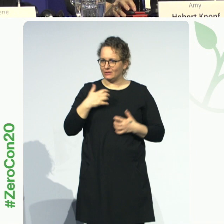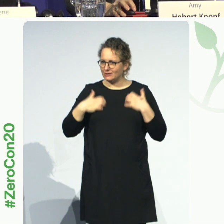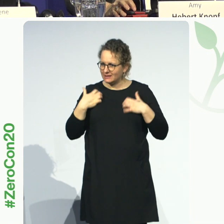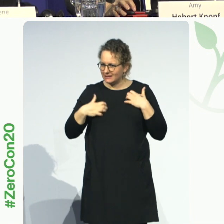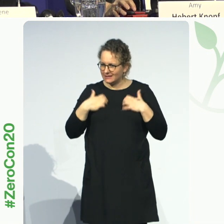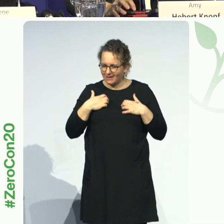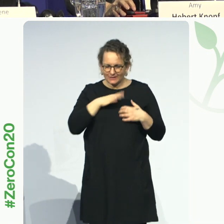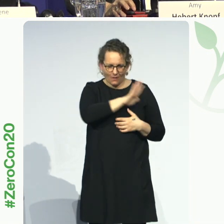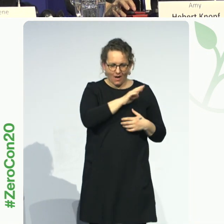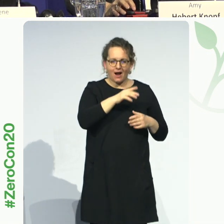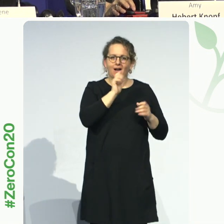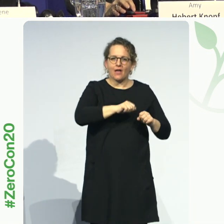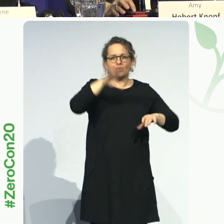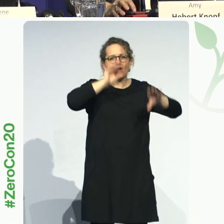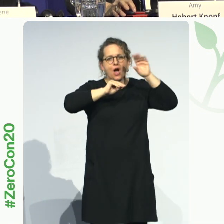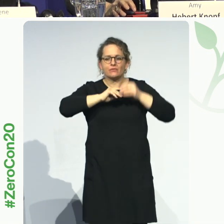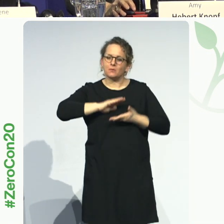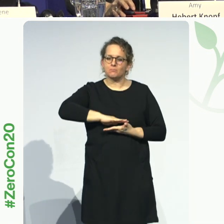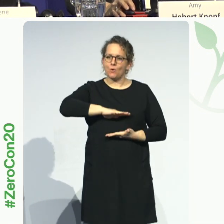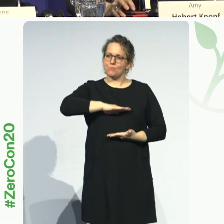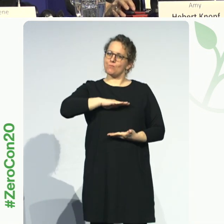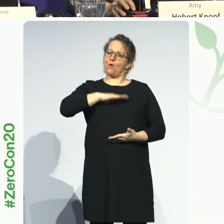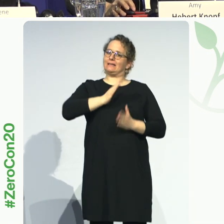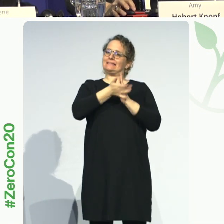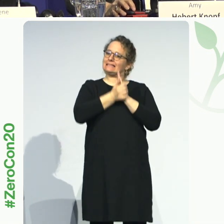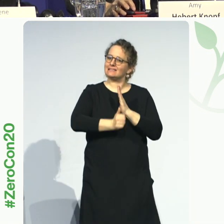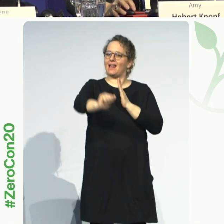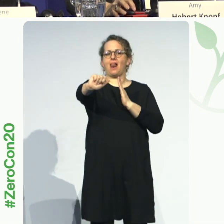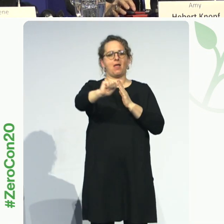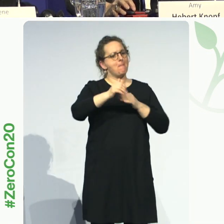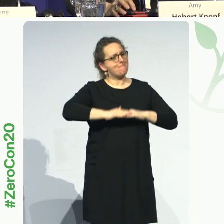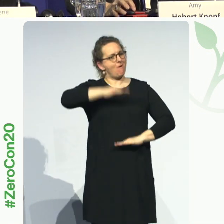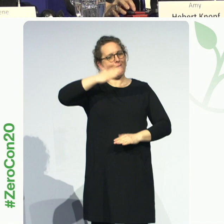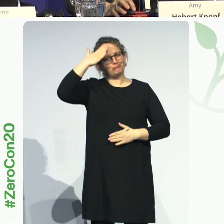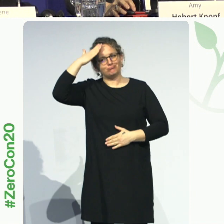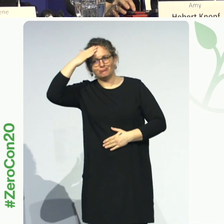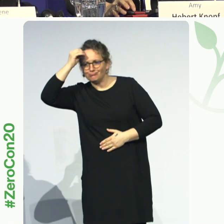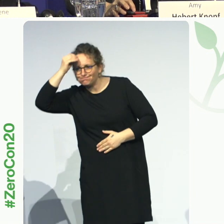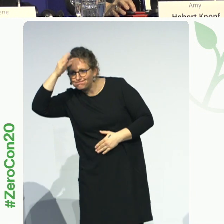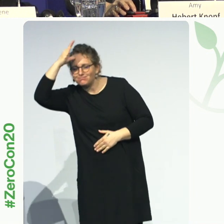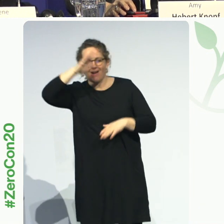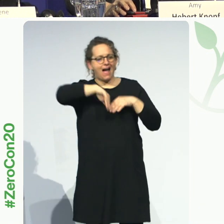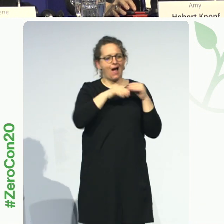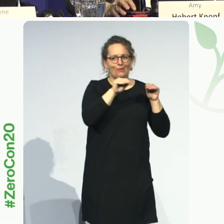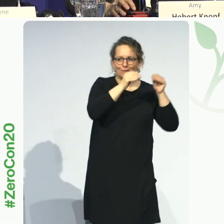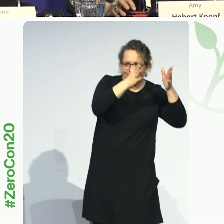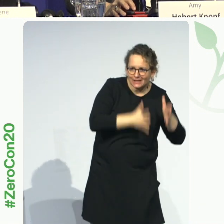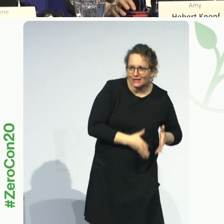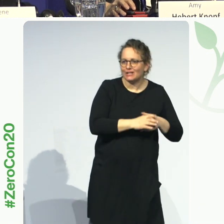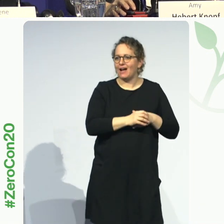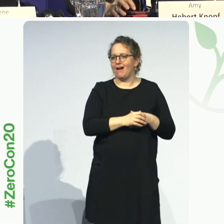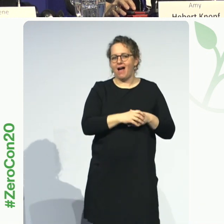advocacy, empowerment, knowledge building, skill development, and cultural diplomacy. And